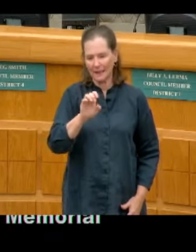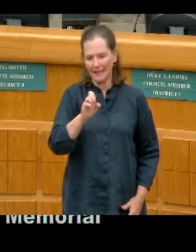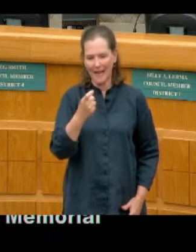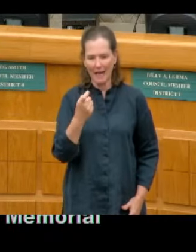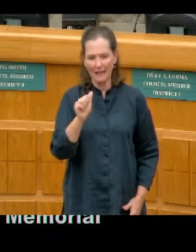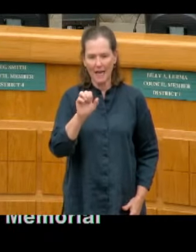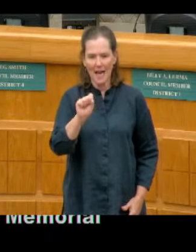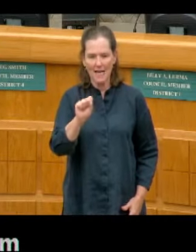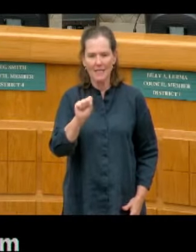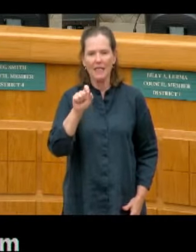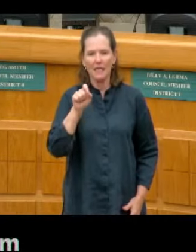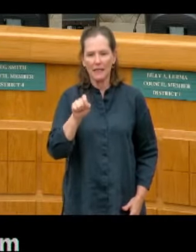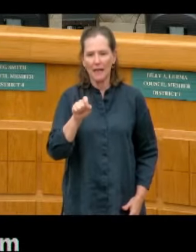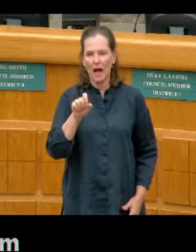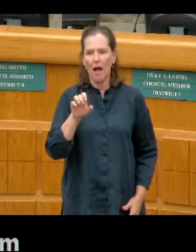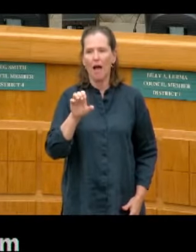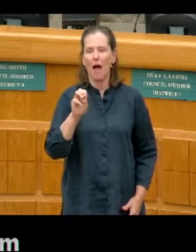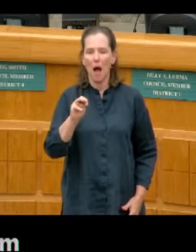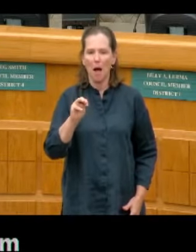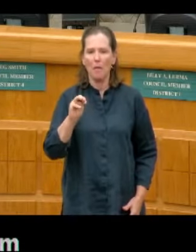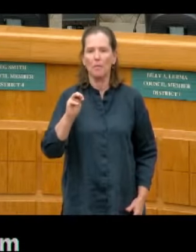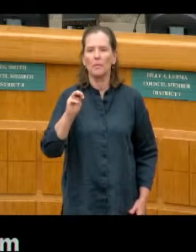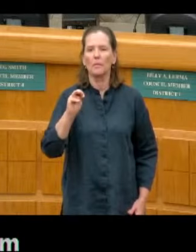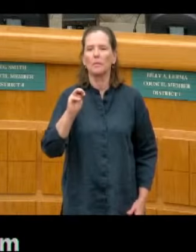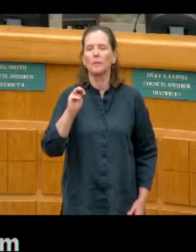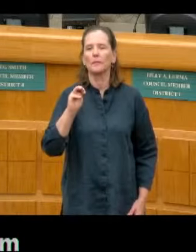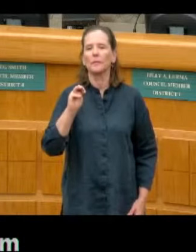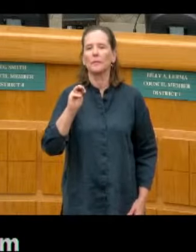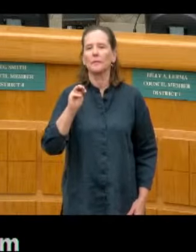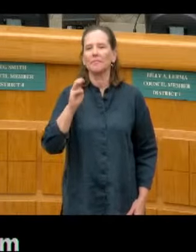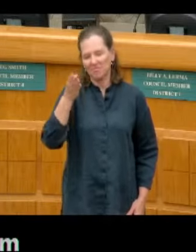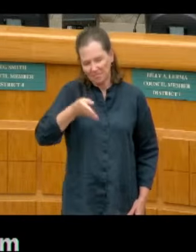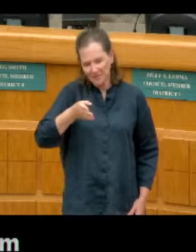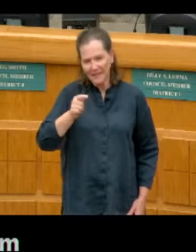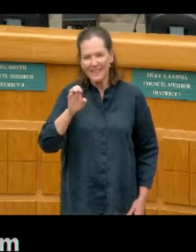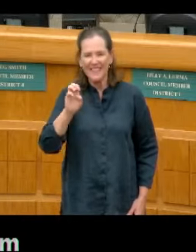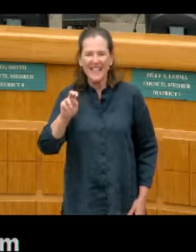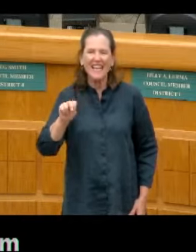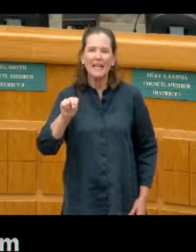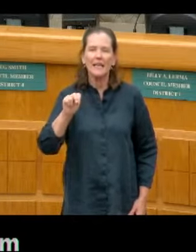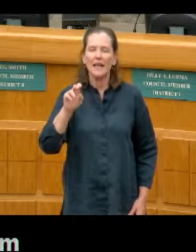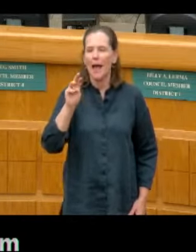It's important to know that you can still get COVID tested for free on Monday through Thursdays at the Old